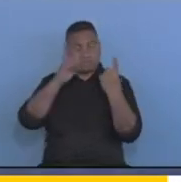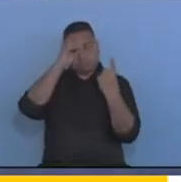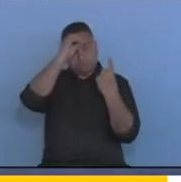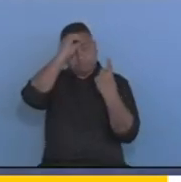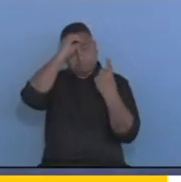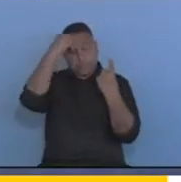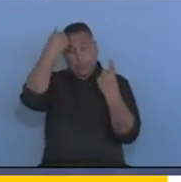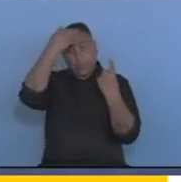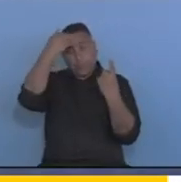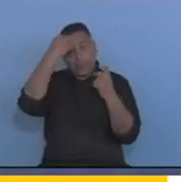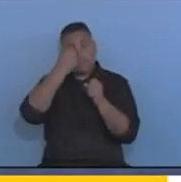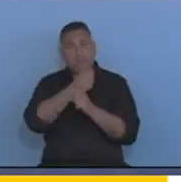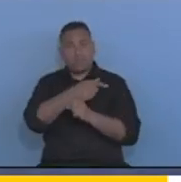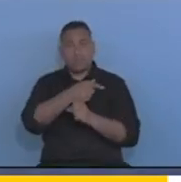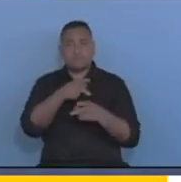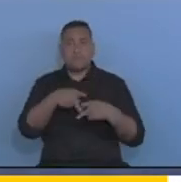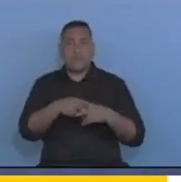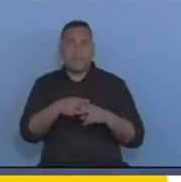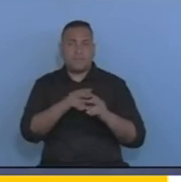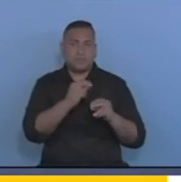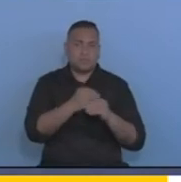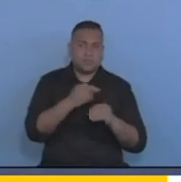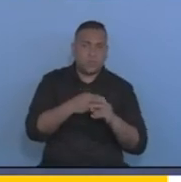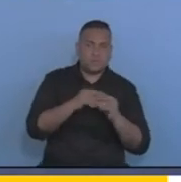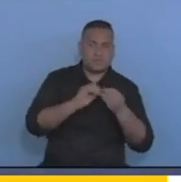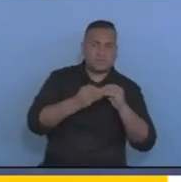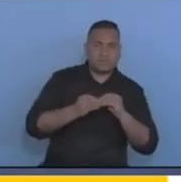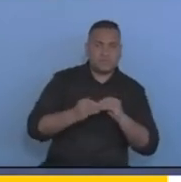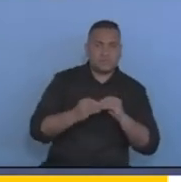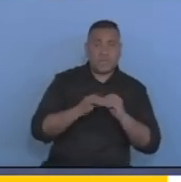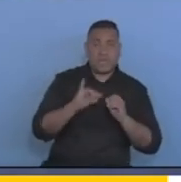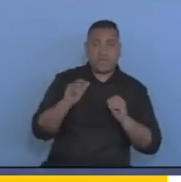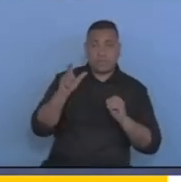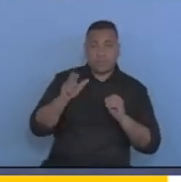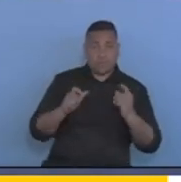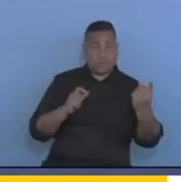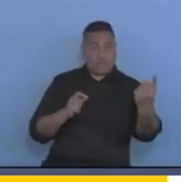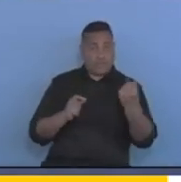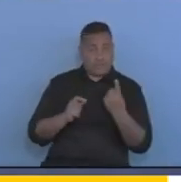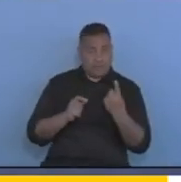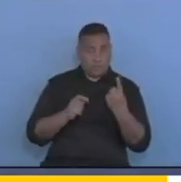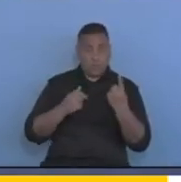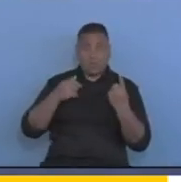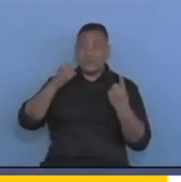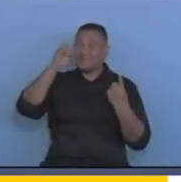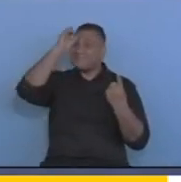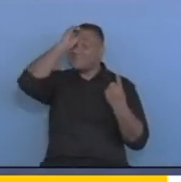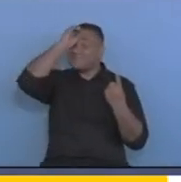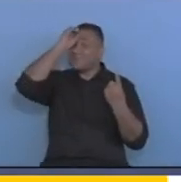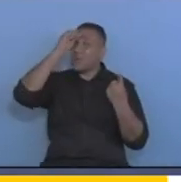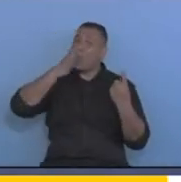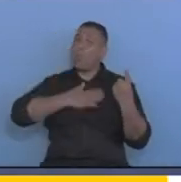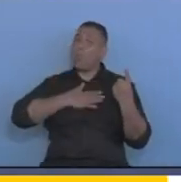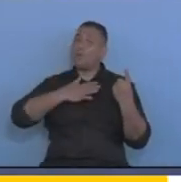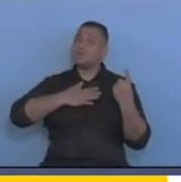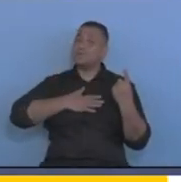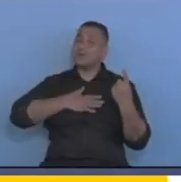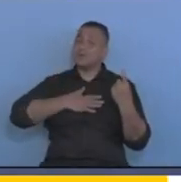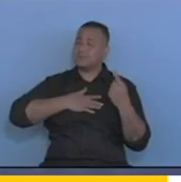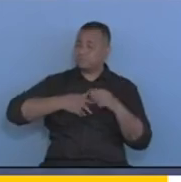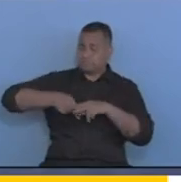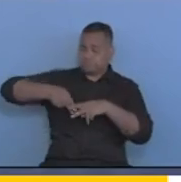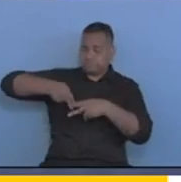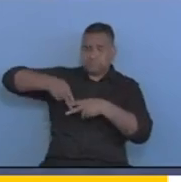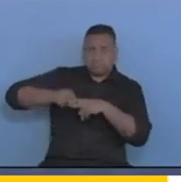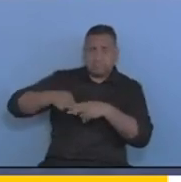more fruitful. If someone comes in and they don't even know what a water pump pliers is. So yes, we